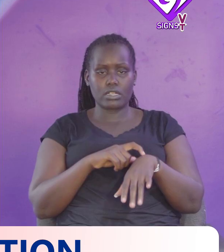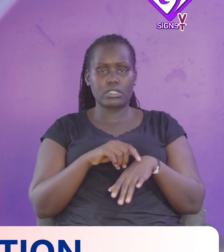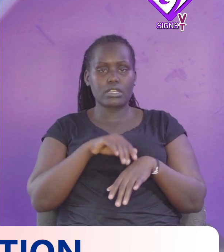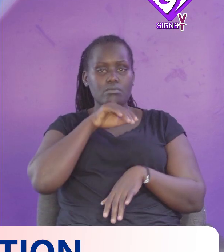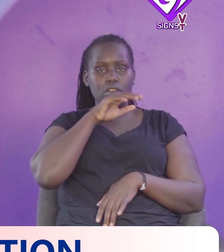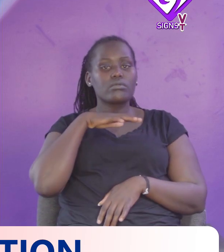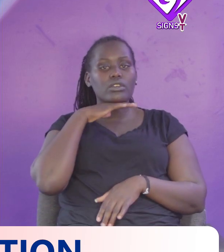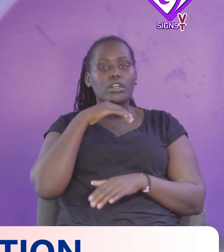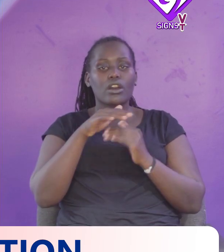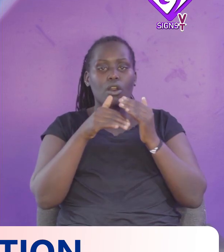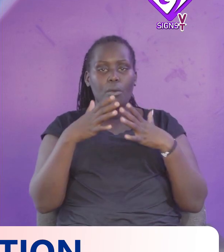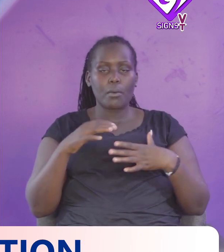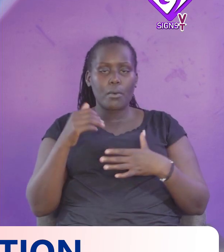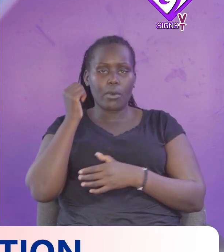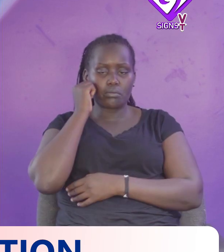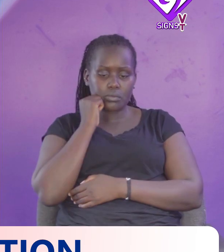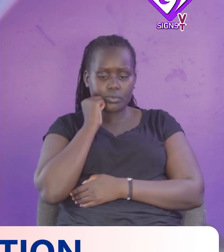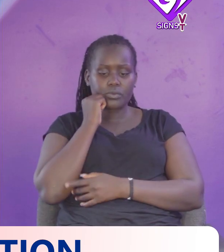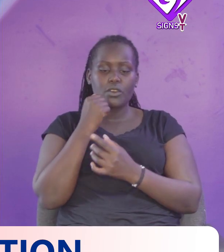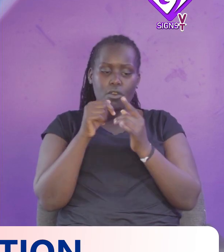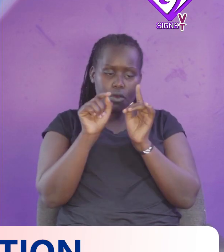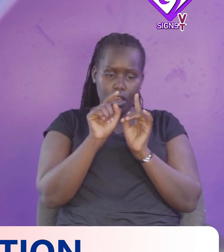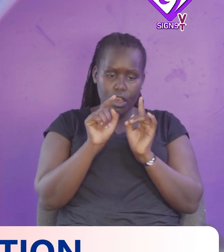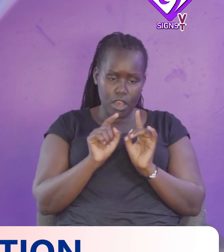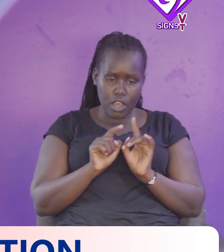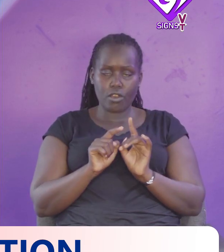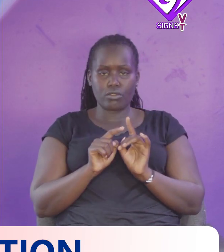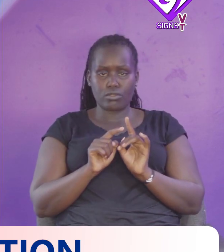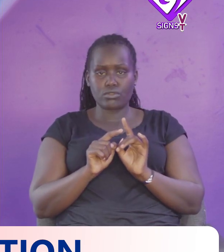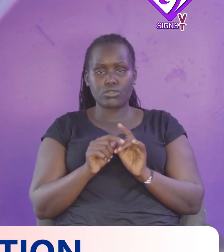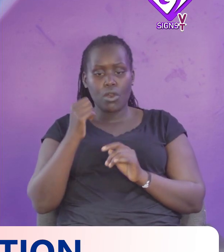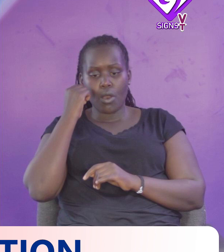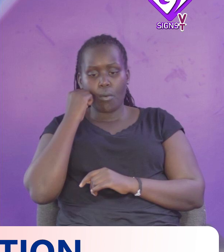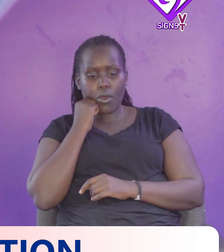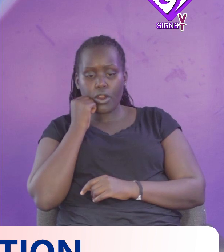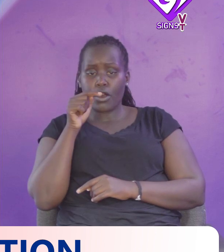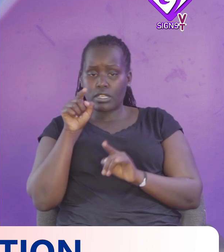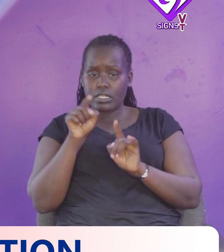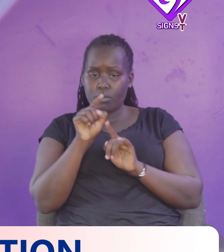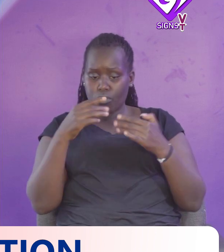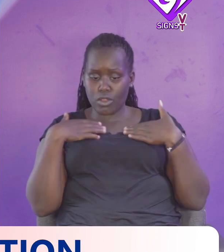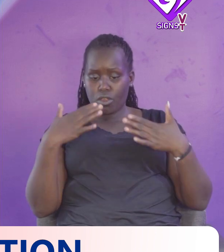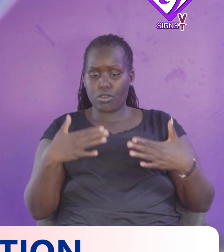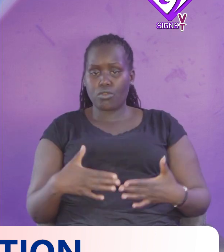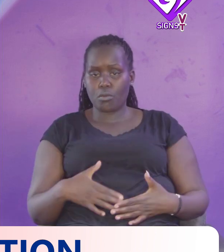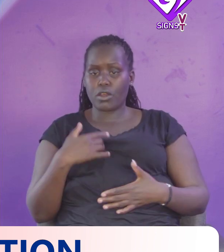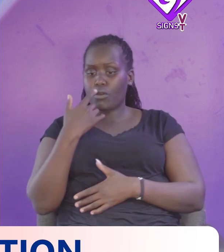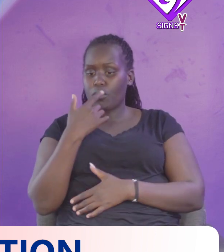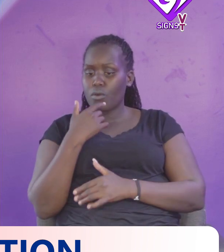was mourning, you are also mourning. You are a human being that is mourning, a human being